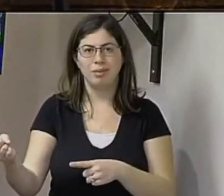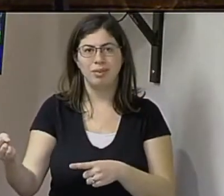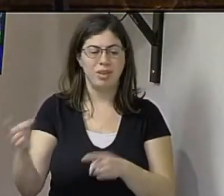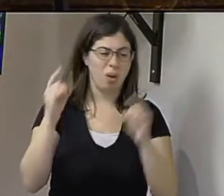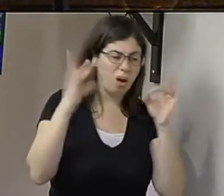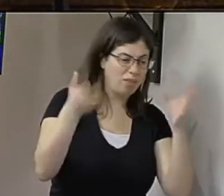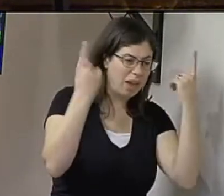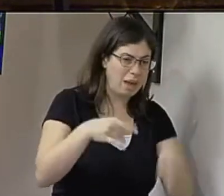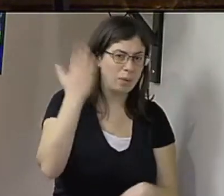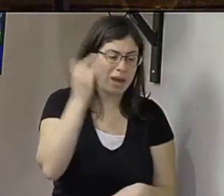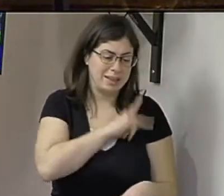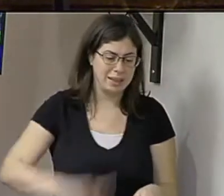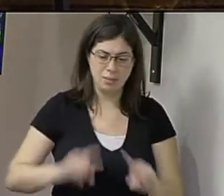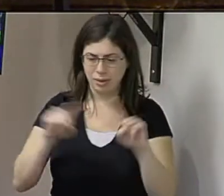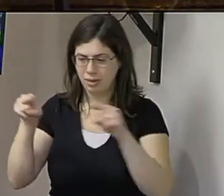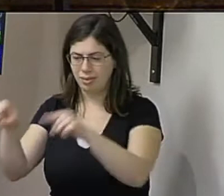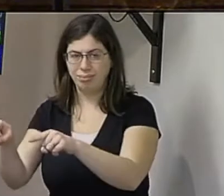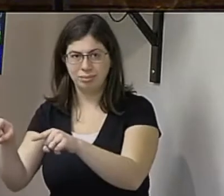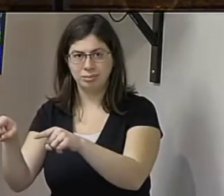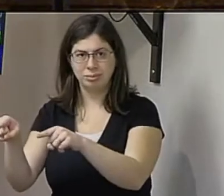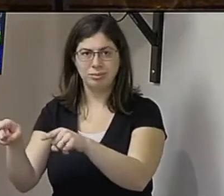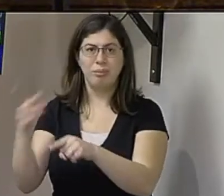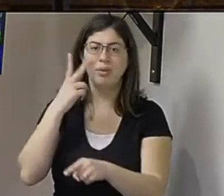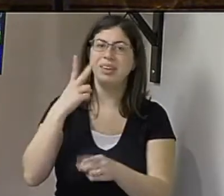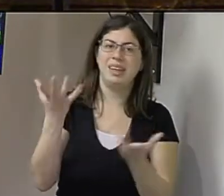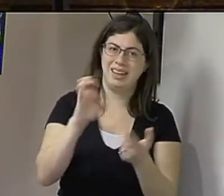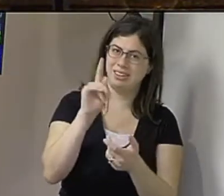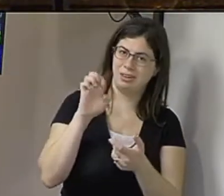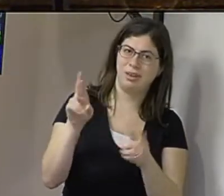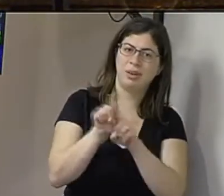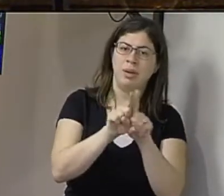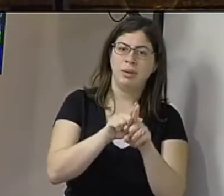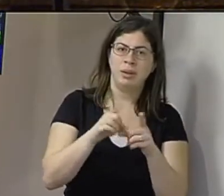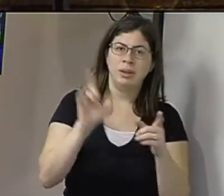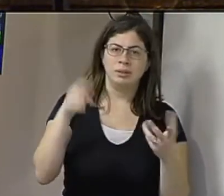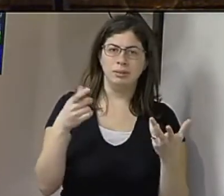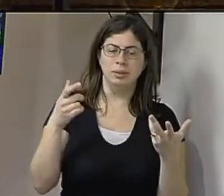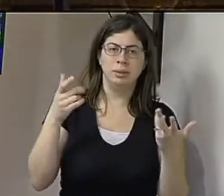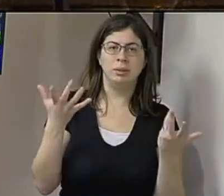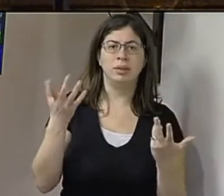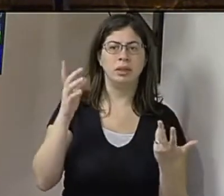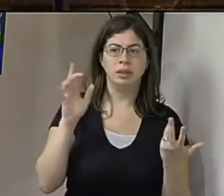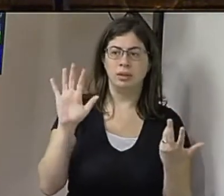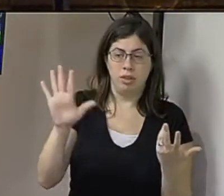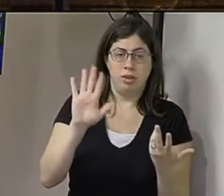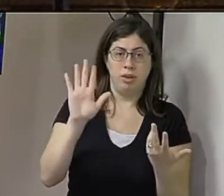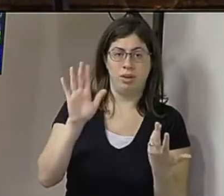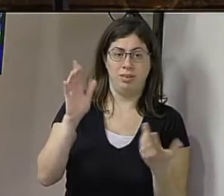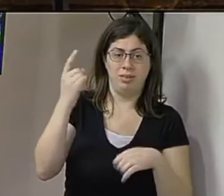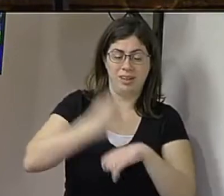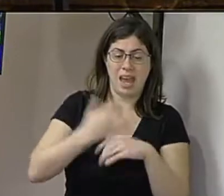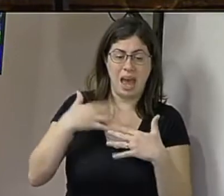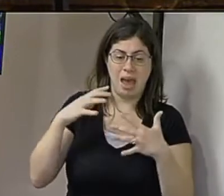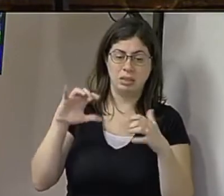horrible thing happened because of this king, but look what the Lord did, right? And we're going to see that through the book of Esther, too. We got to make sure, just as in their day, there was this challenge